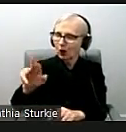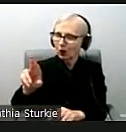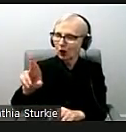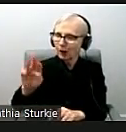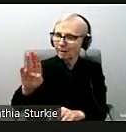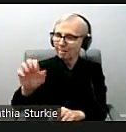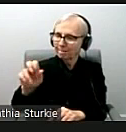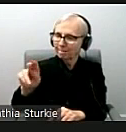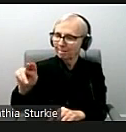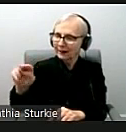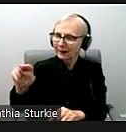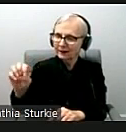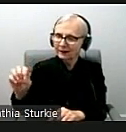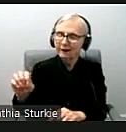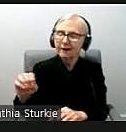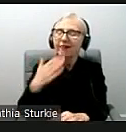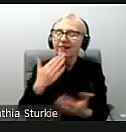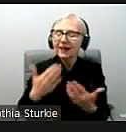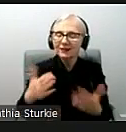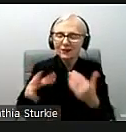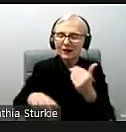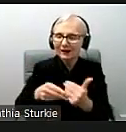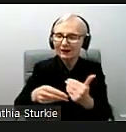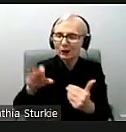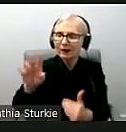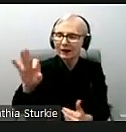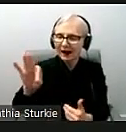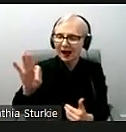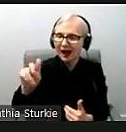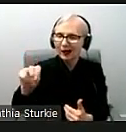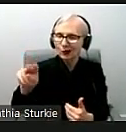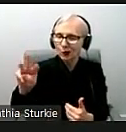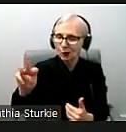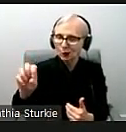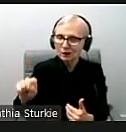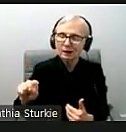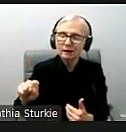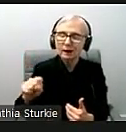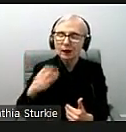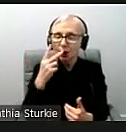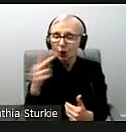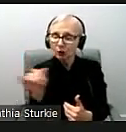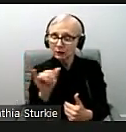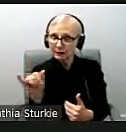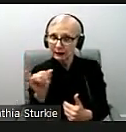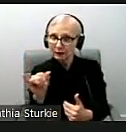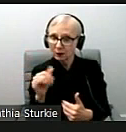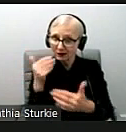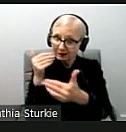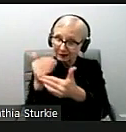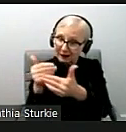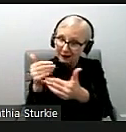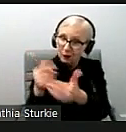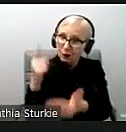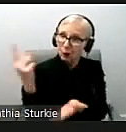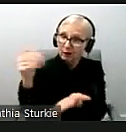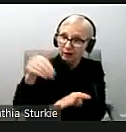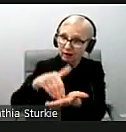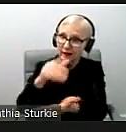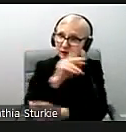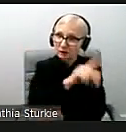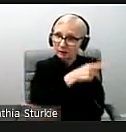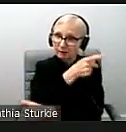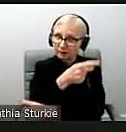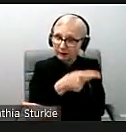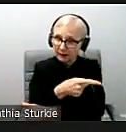Yep, thanks for an additional question. Chris Vanderveen with 9 News. It looks like you're going to be really, really close to 1,000 patients